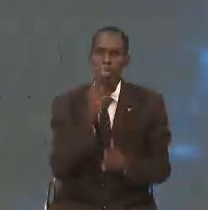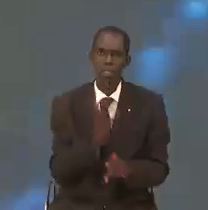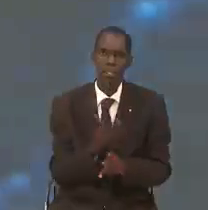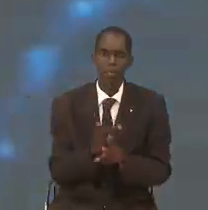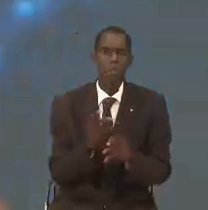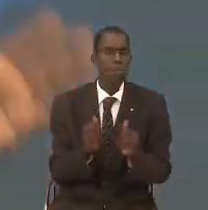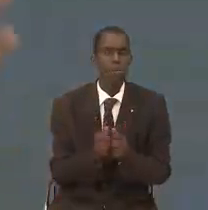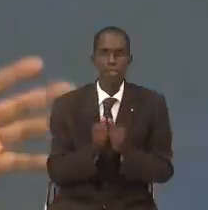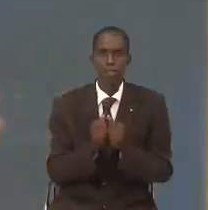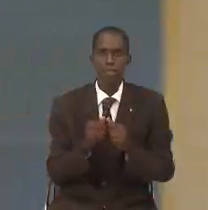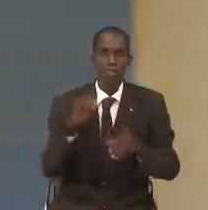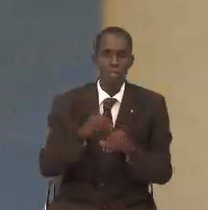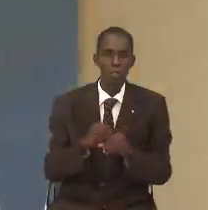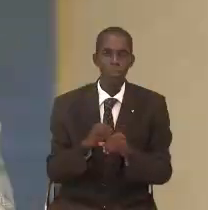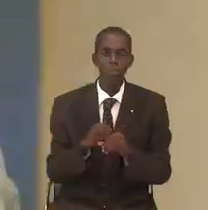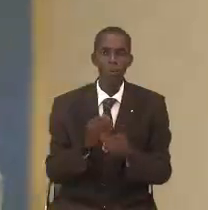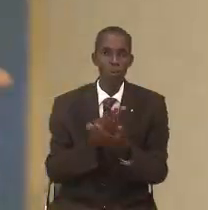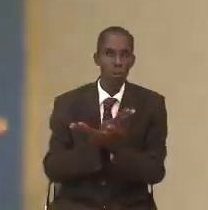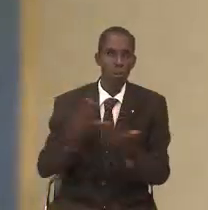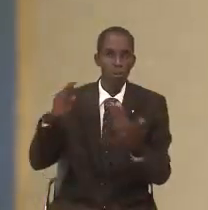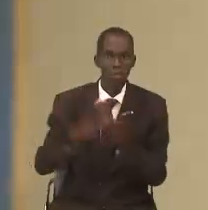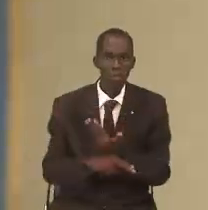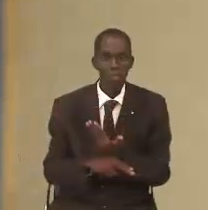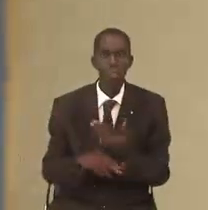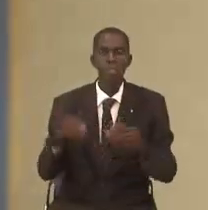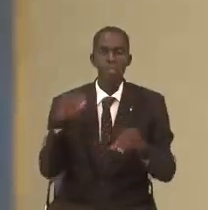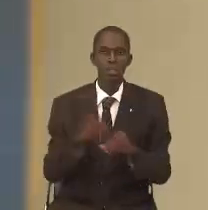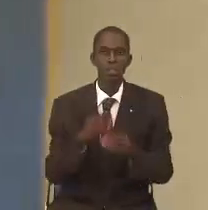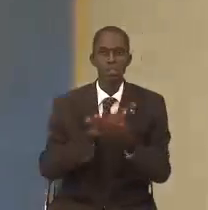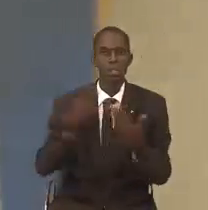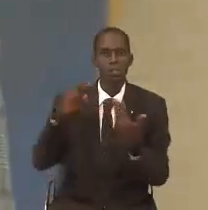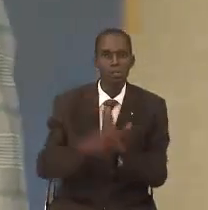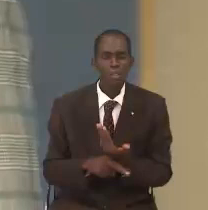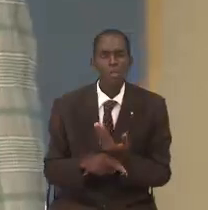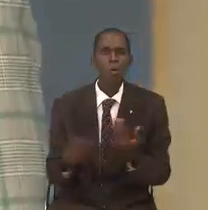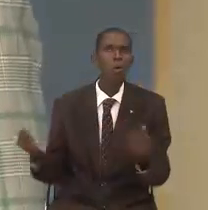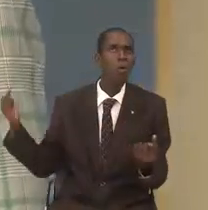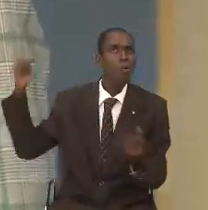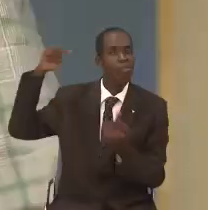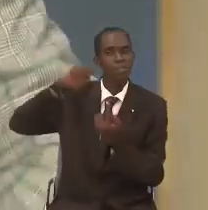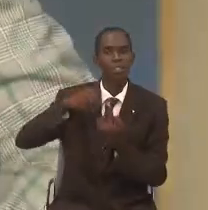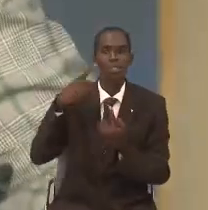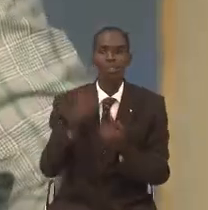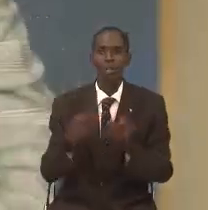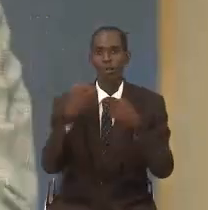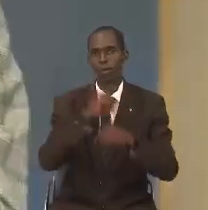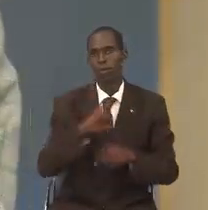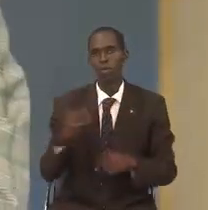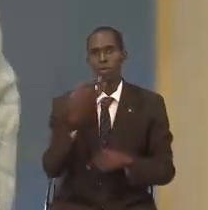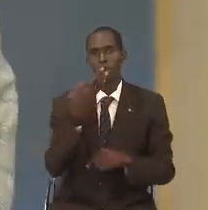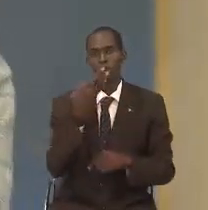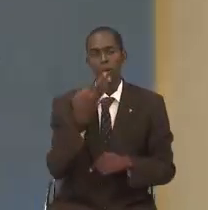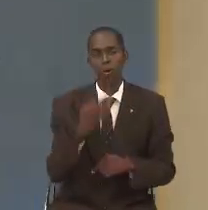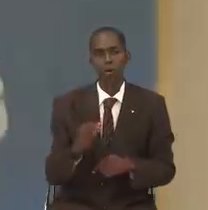blamelessness, in holiness, in righteousness, until the coming of our